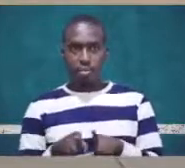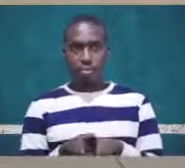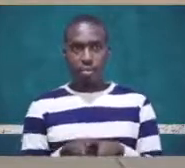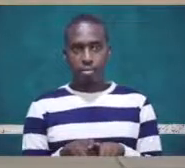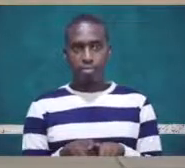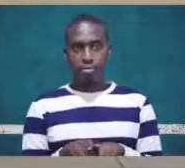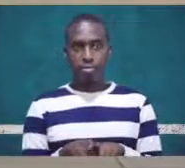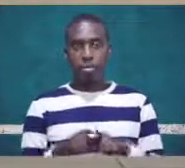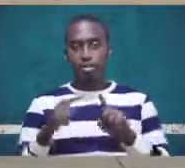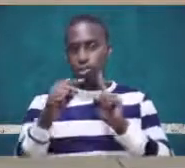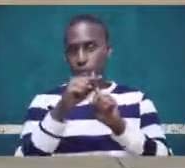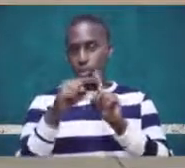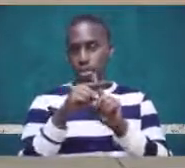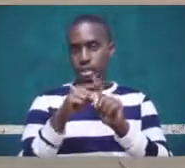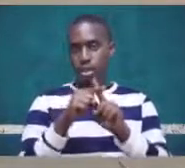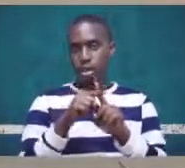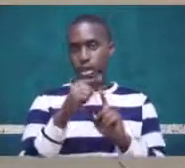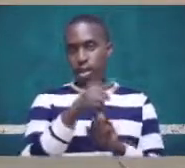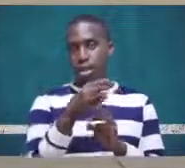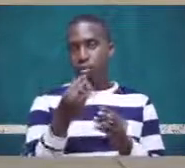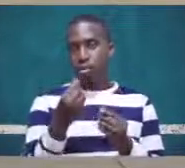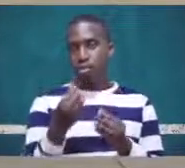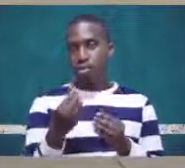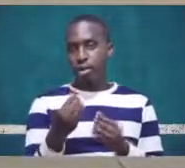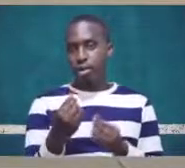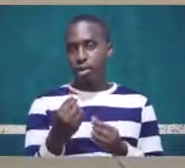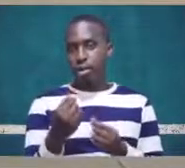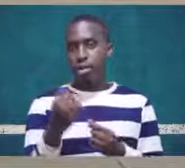900,000. We add this custom duty,